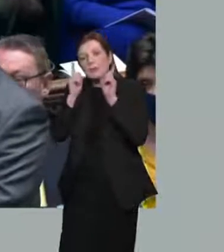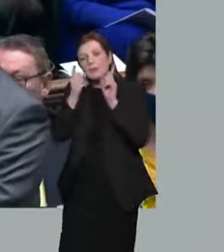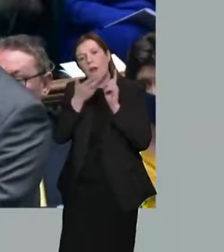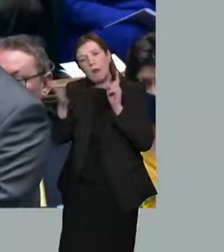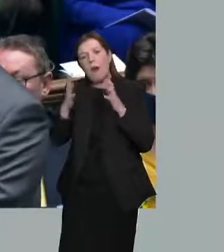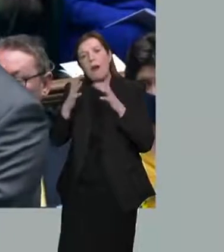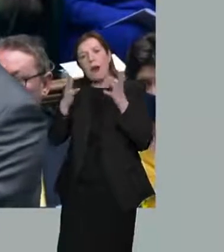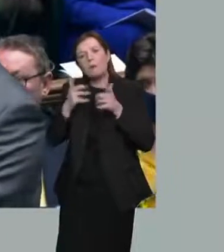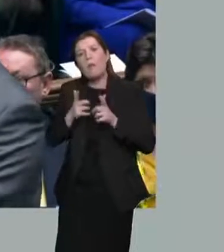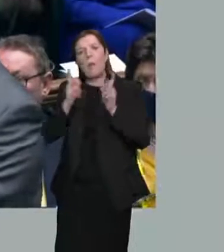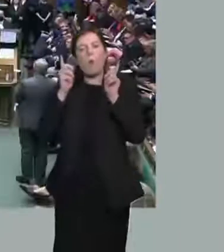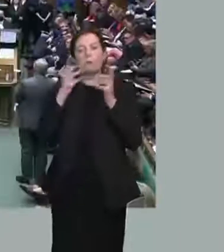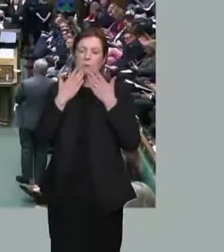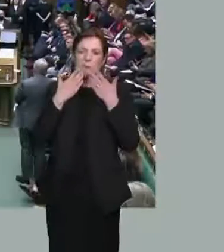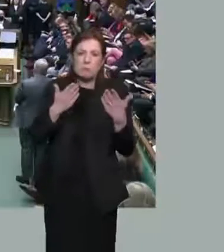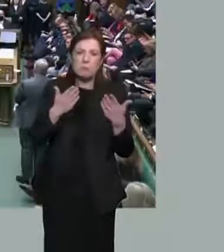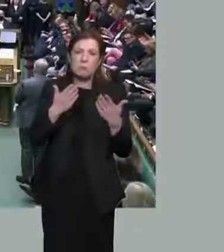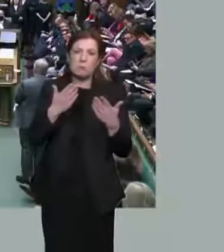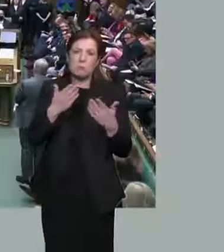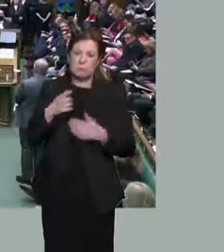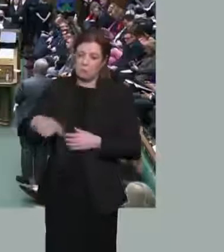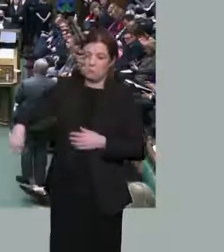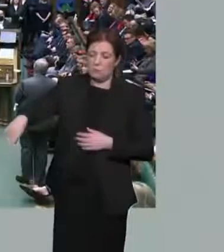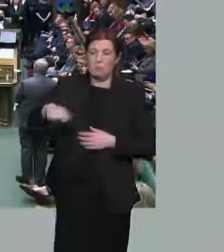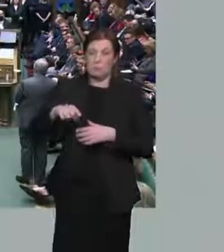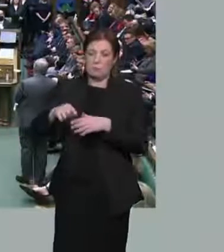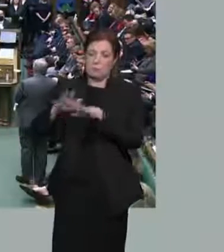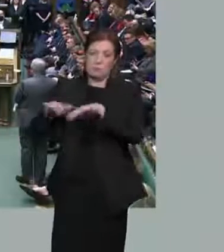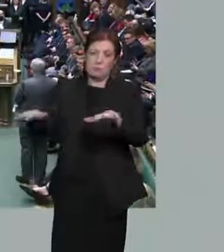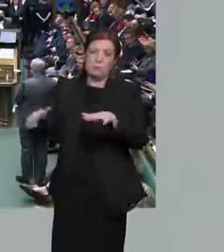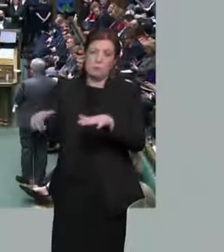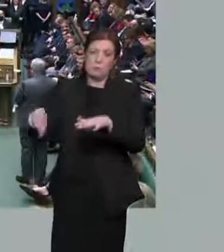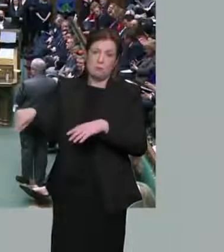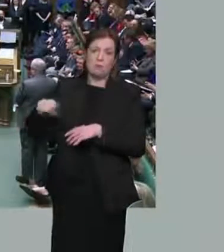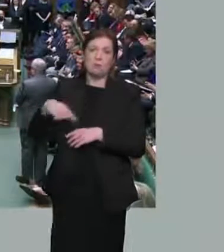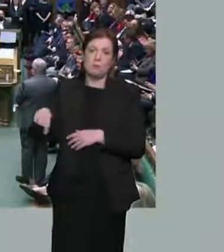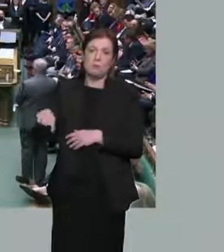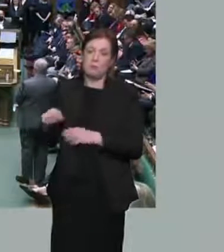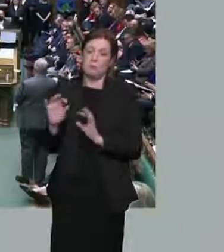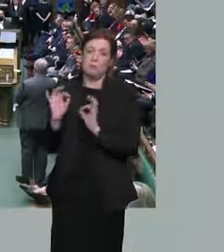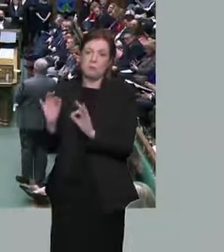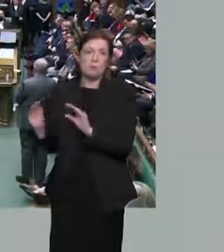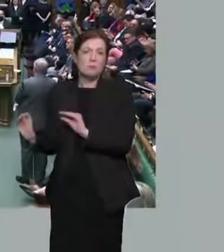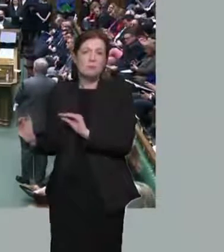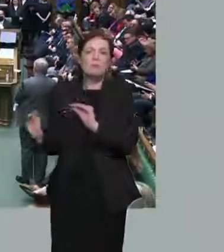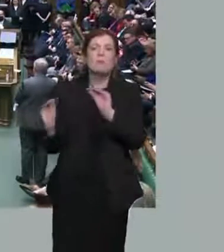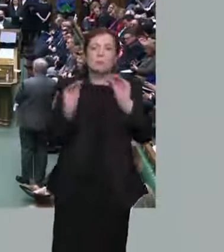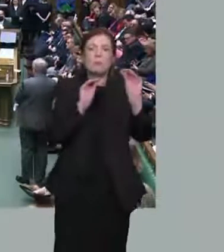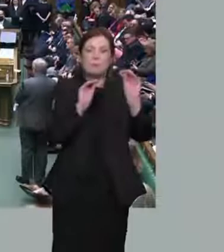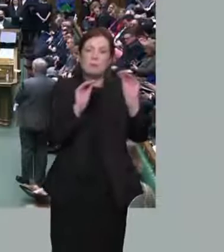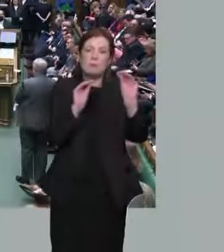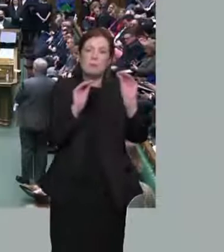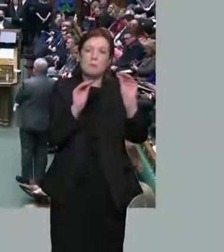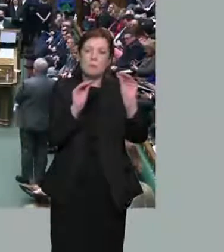Lords, Lord Harrington. This is a good day for these 50 young people, but let's hope that it's the beginning of something much more